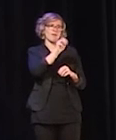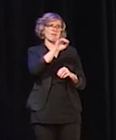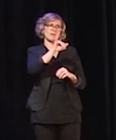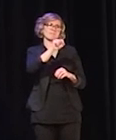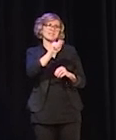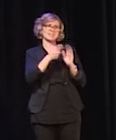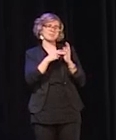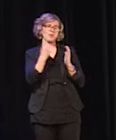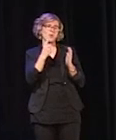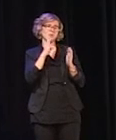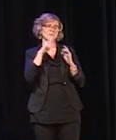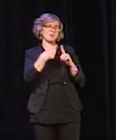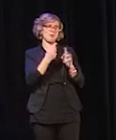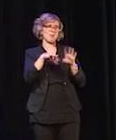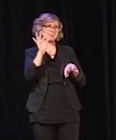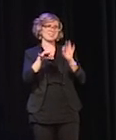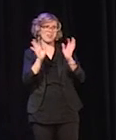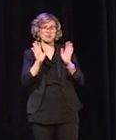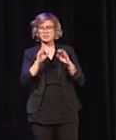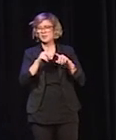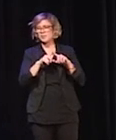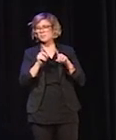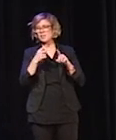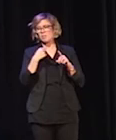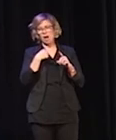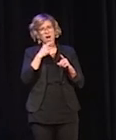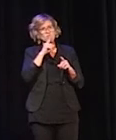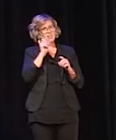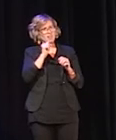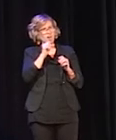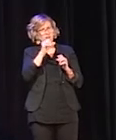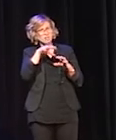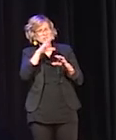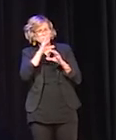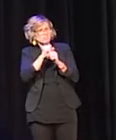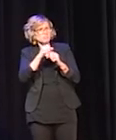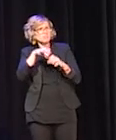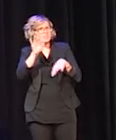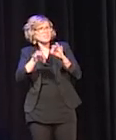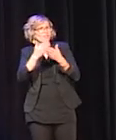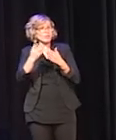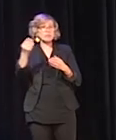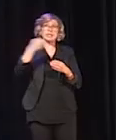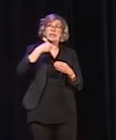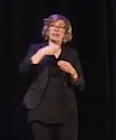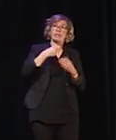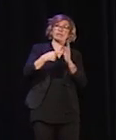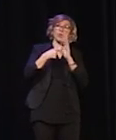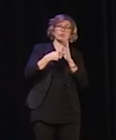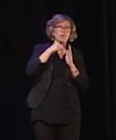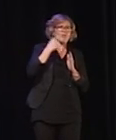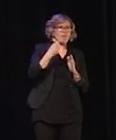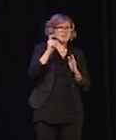am. But, I mean, it's the idea that I don't necessarily, I can discover things. I don't need to be presented things all the time. Sometimes it's important, but other